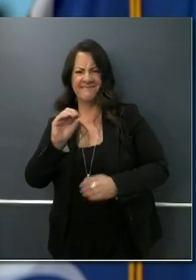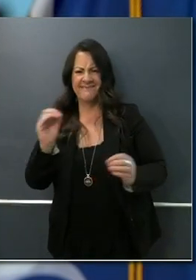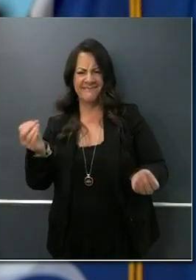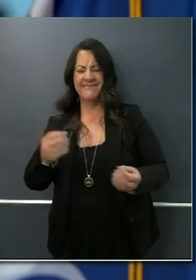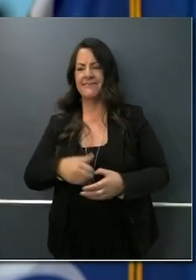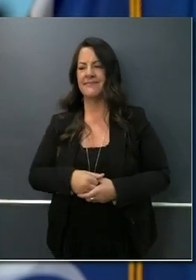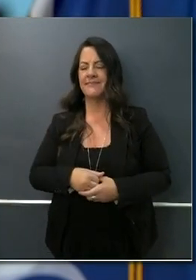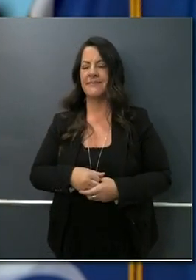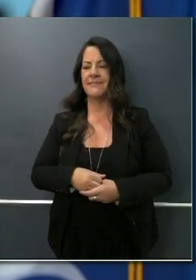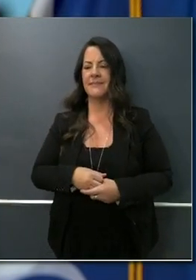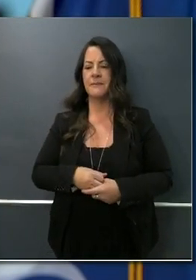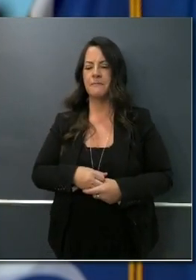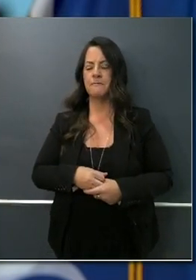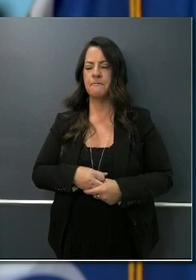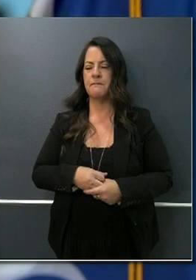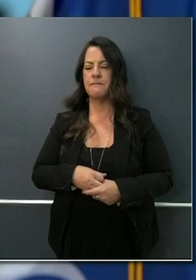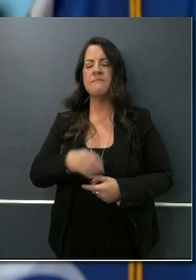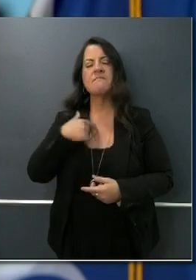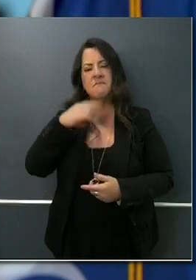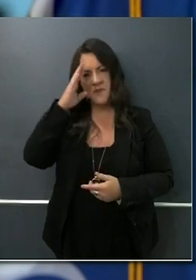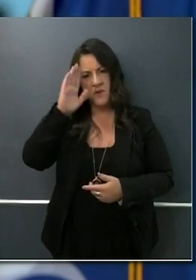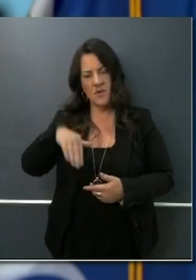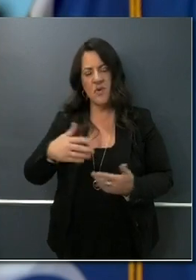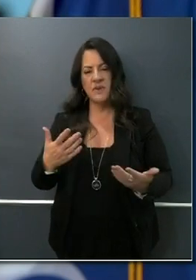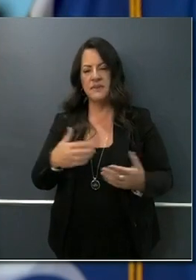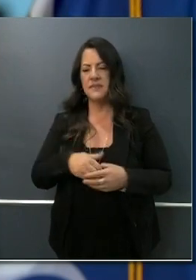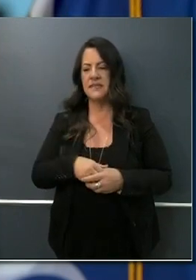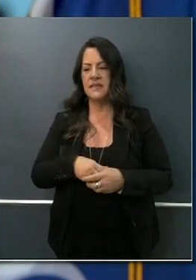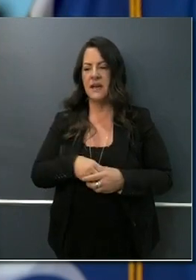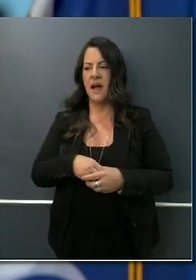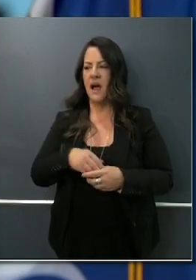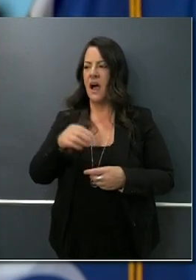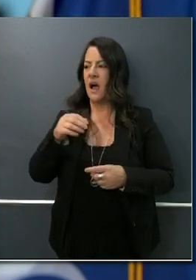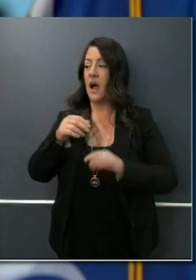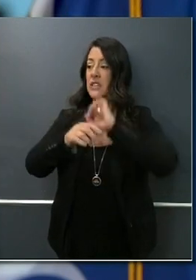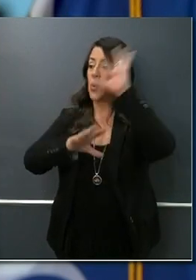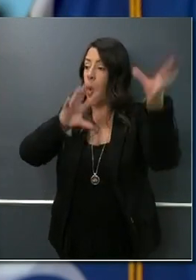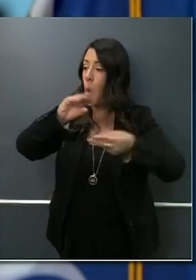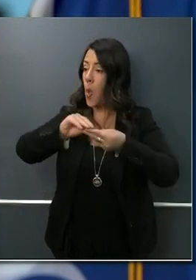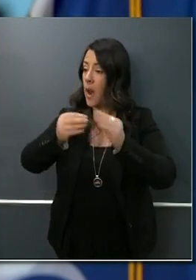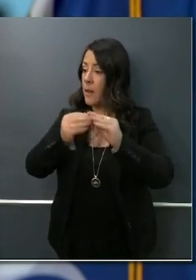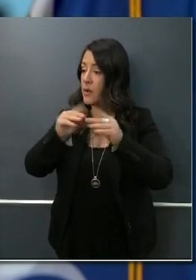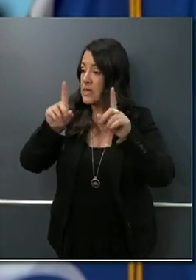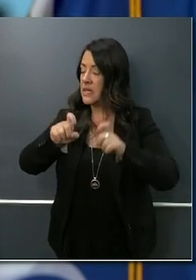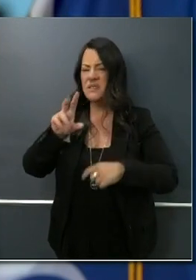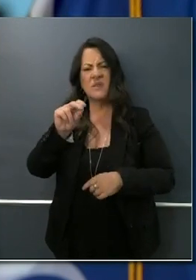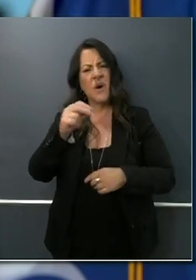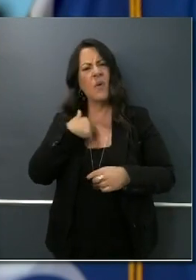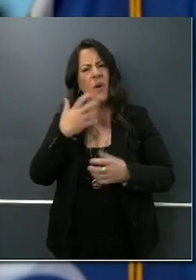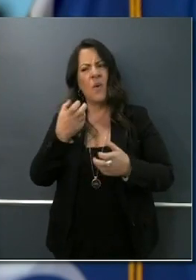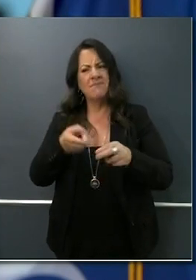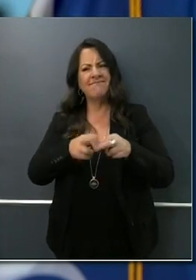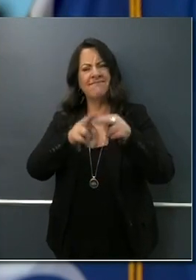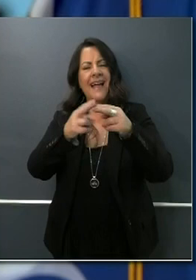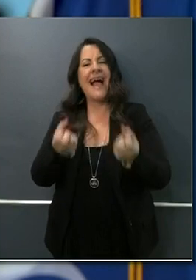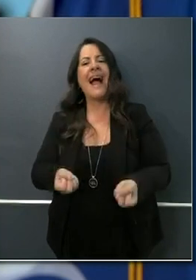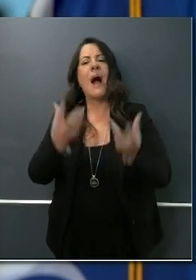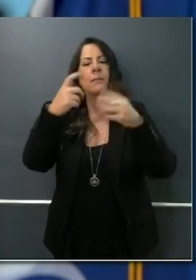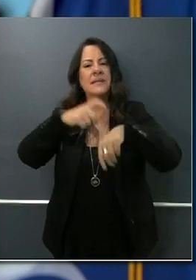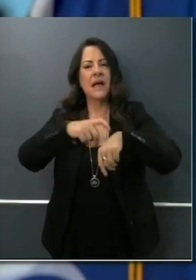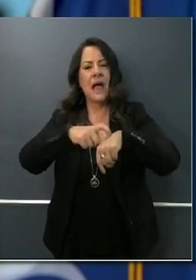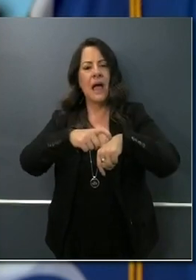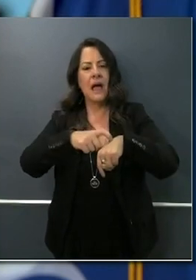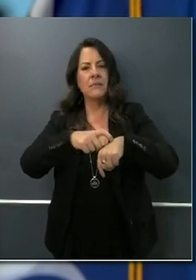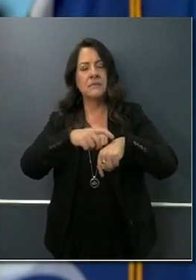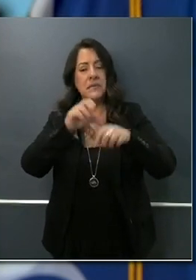the imagination is that enough. Remember, it's not just the total number of tests. We want to continue to increase the number of times an